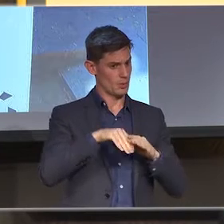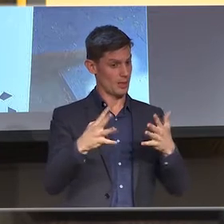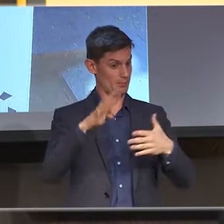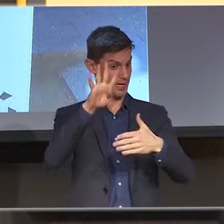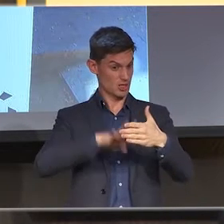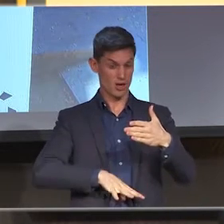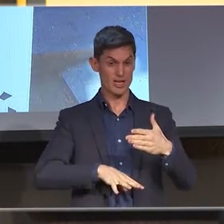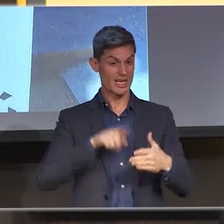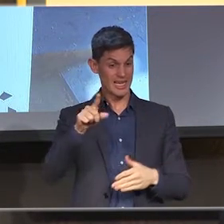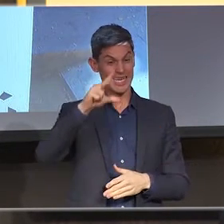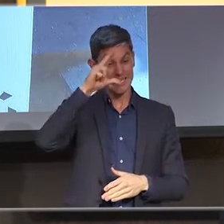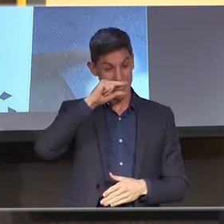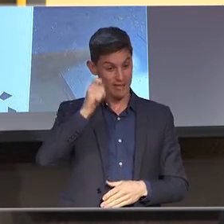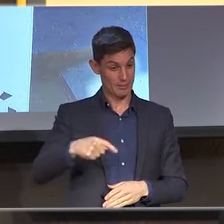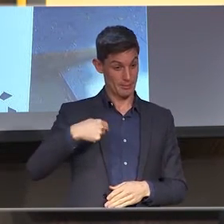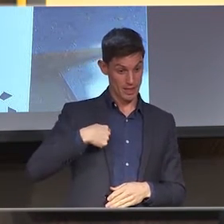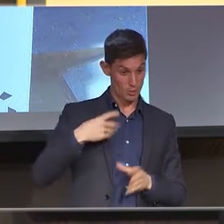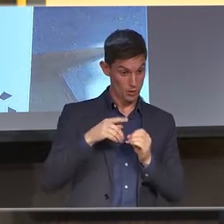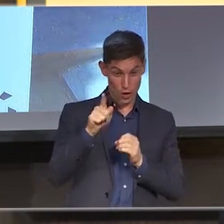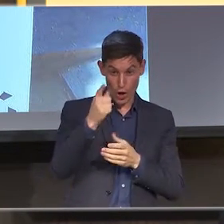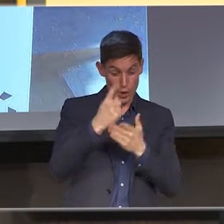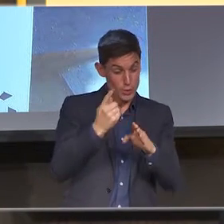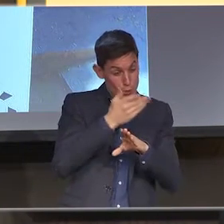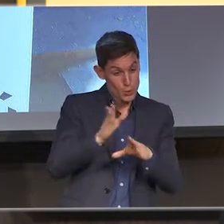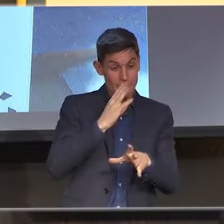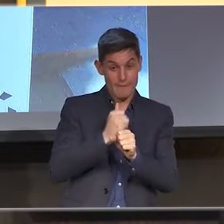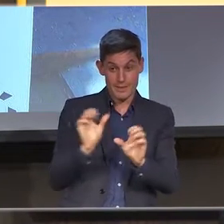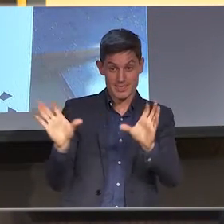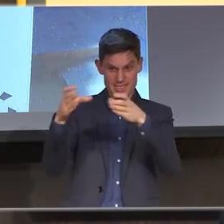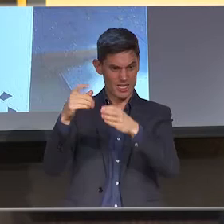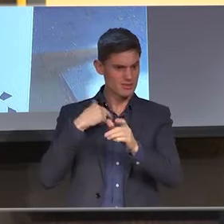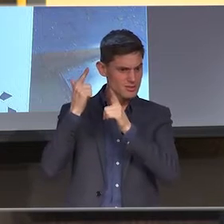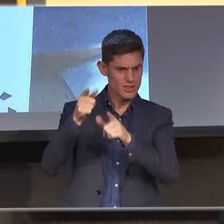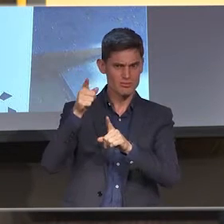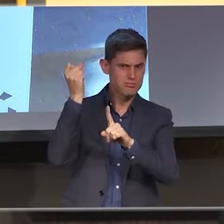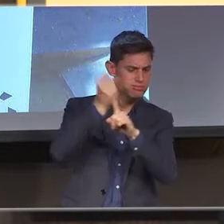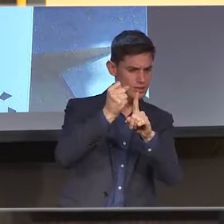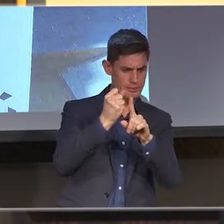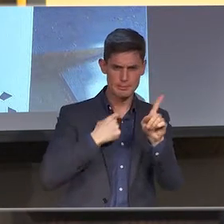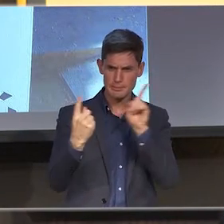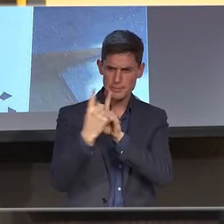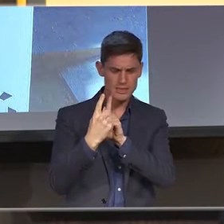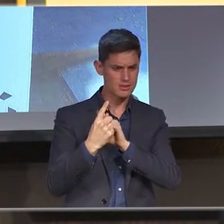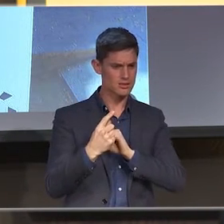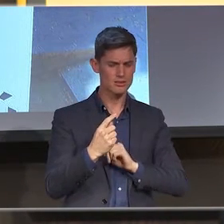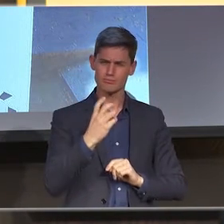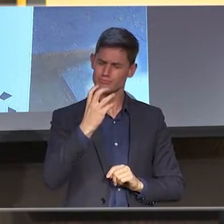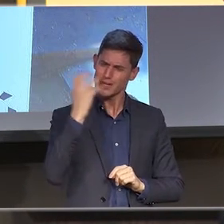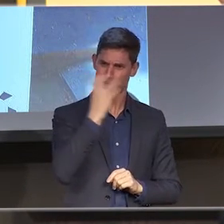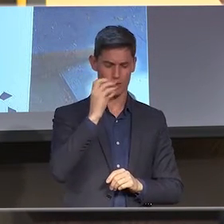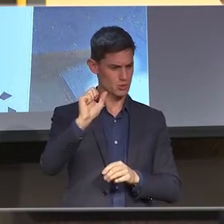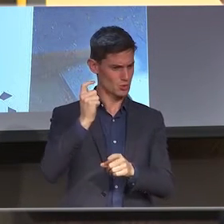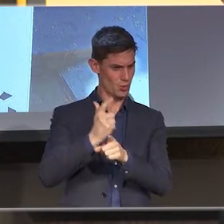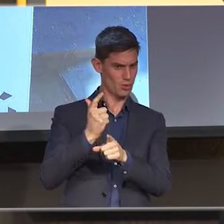in a party that was a year old, and I went to numerous rallies and I met her, and the Catalans